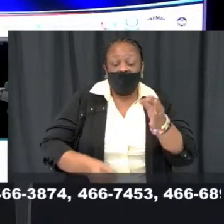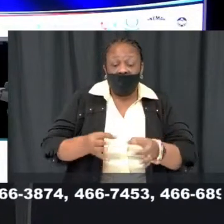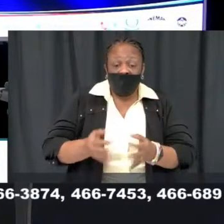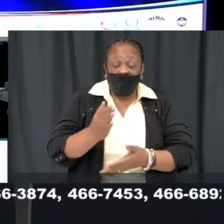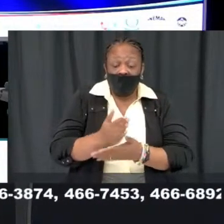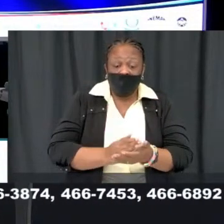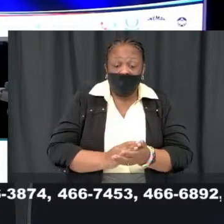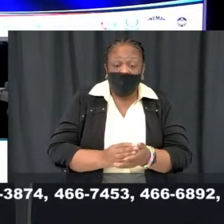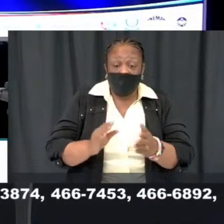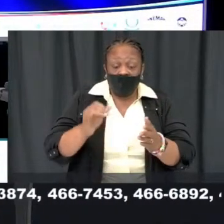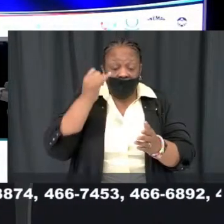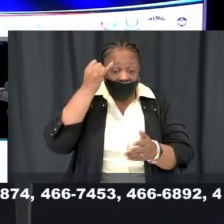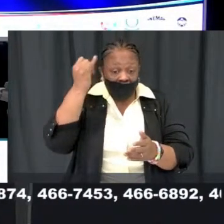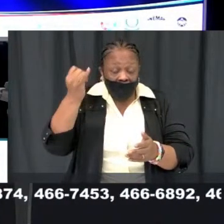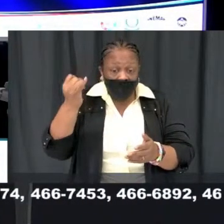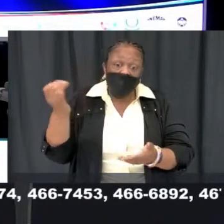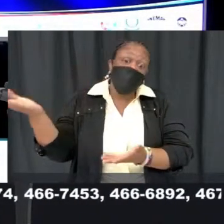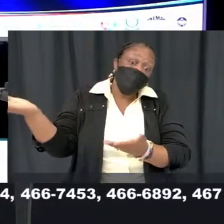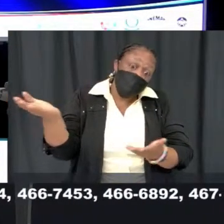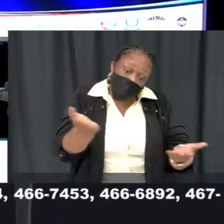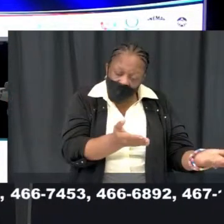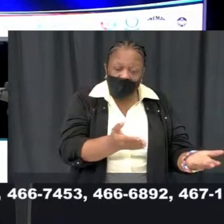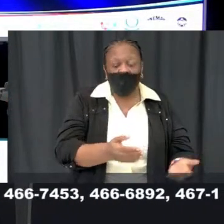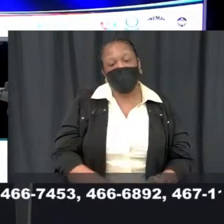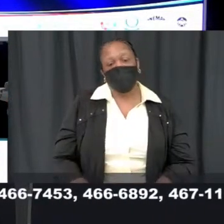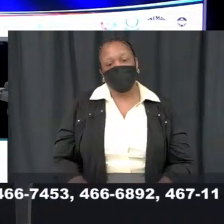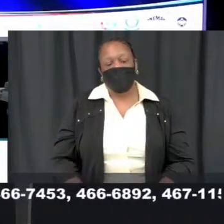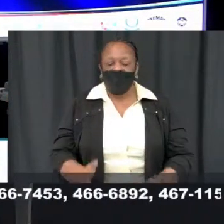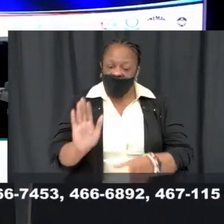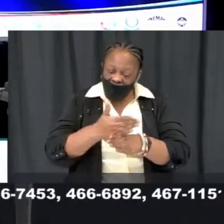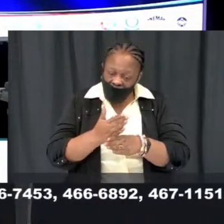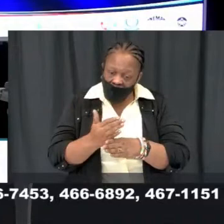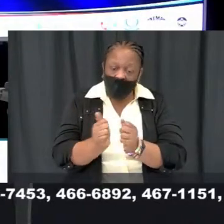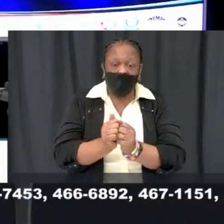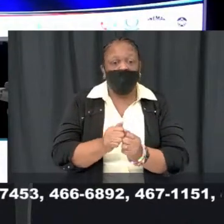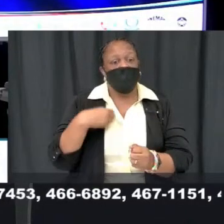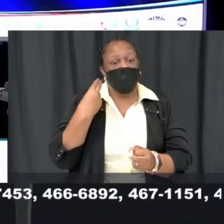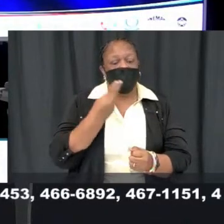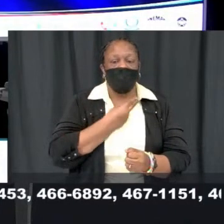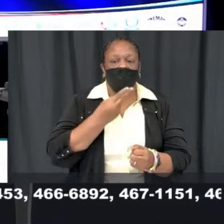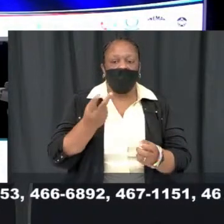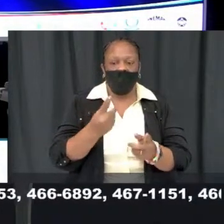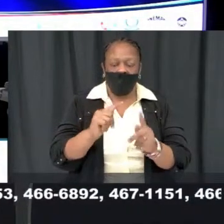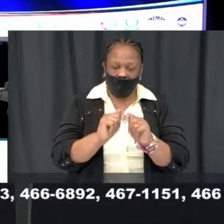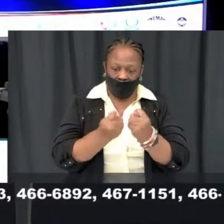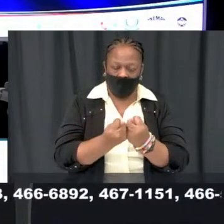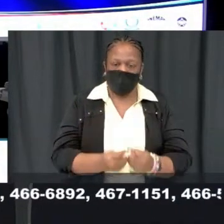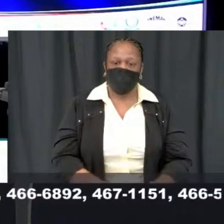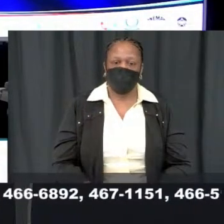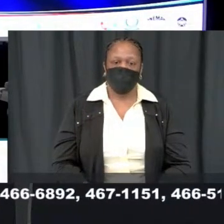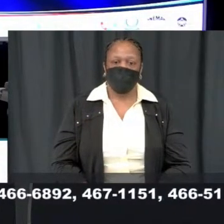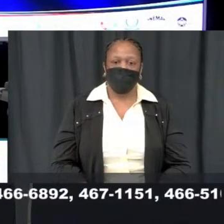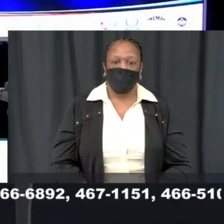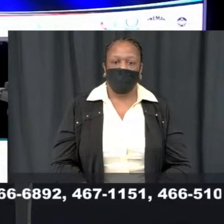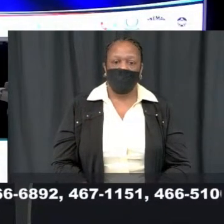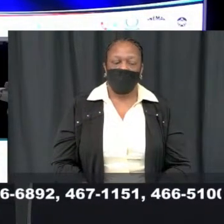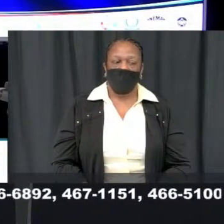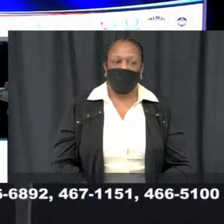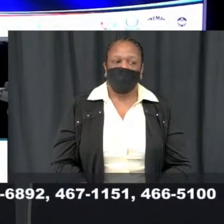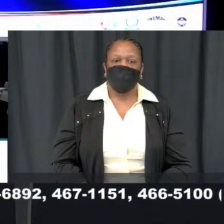approach. So all I am asking you to come on board and support. We welcome everyone.